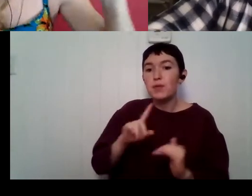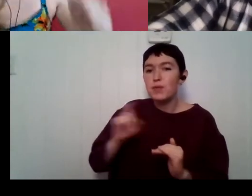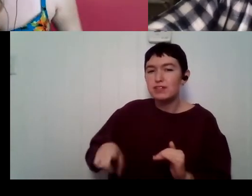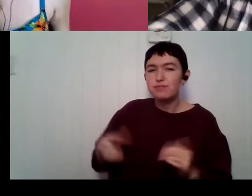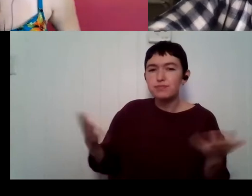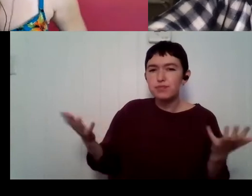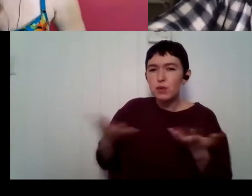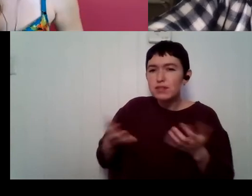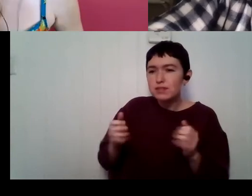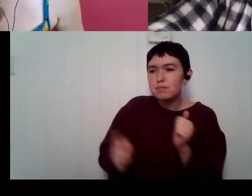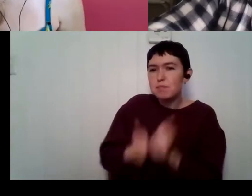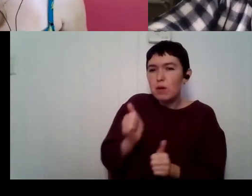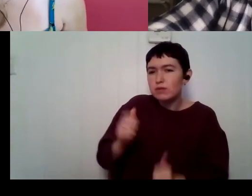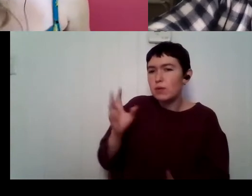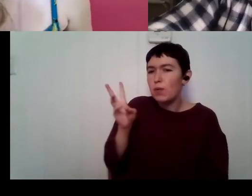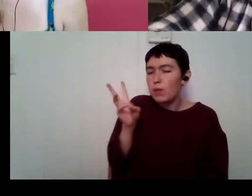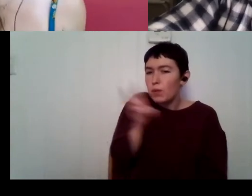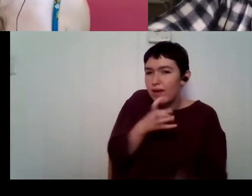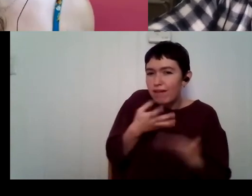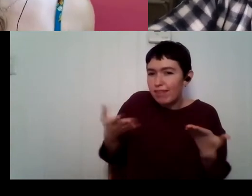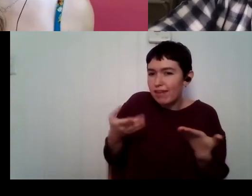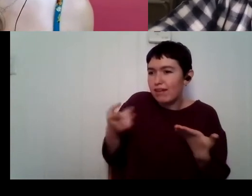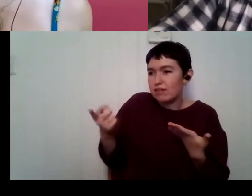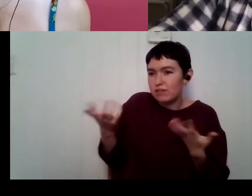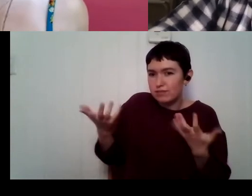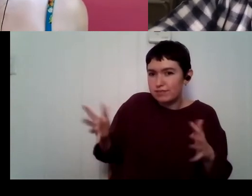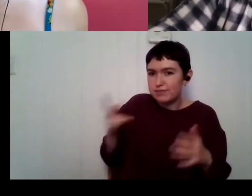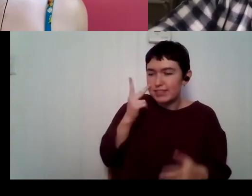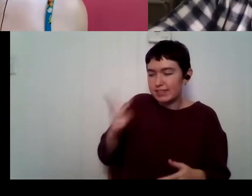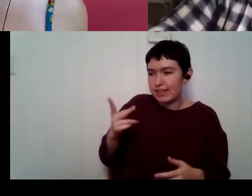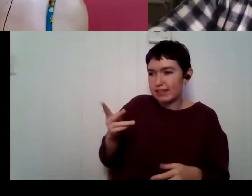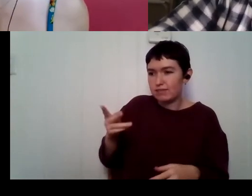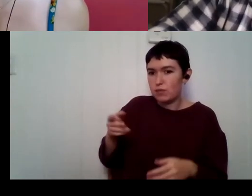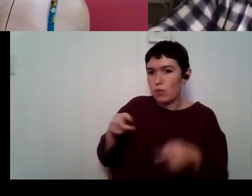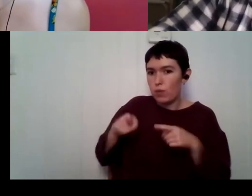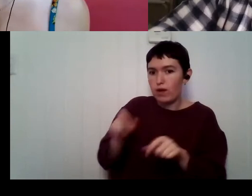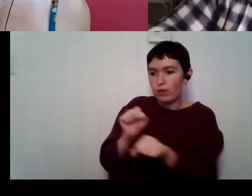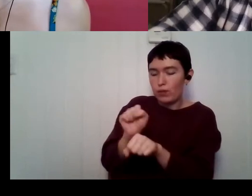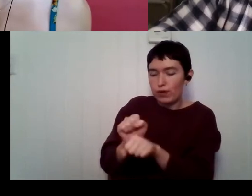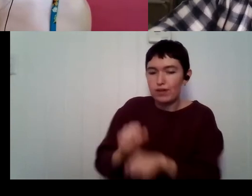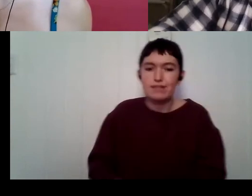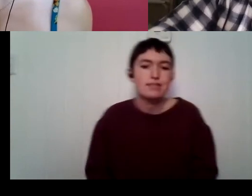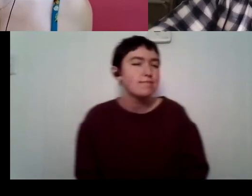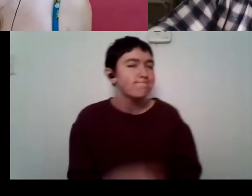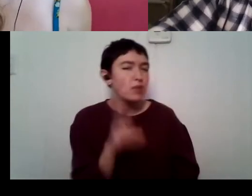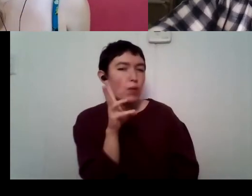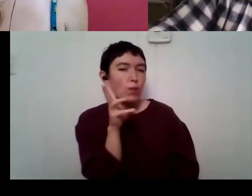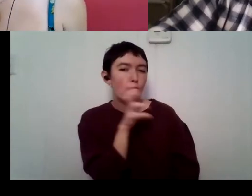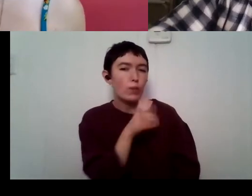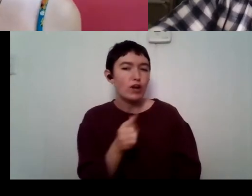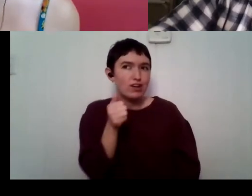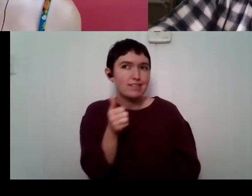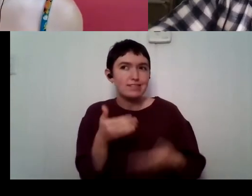weirdest thing that you've ever seen on the job? That's from Brianna. That's a great question. The weirdest thing. Well, I